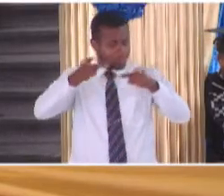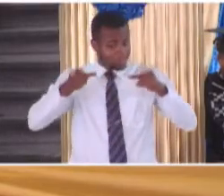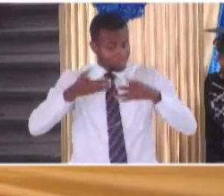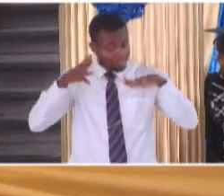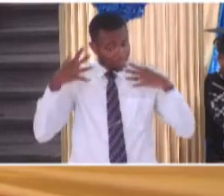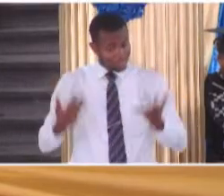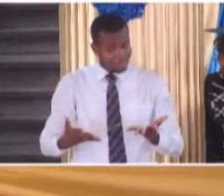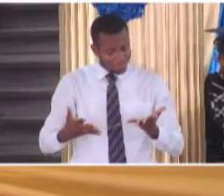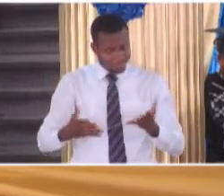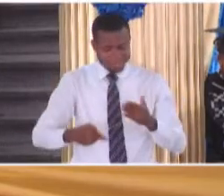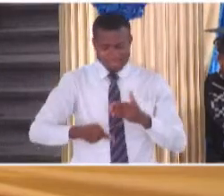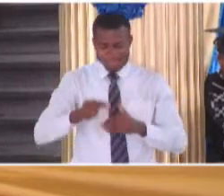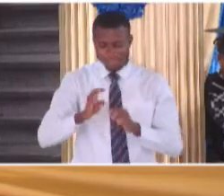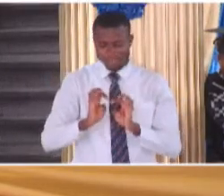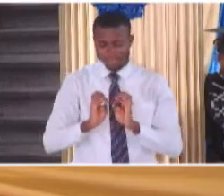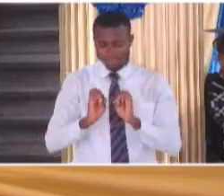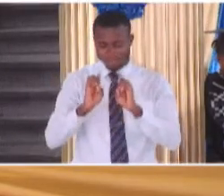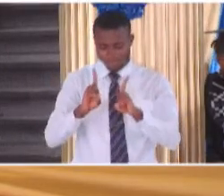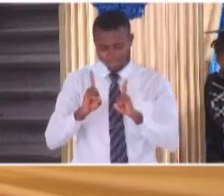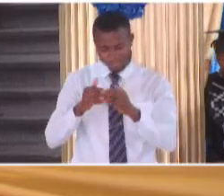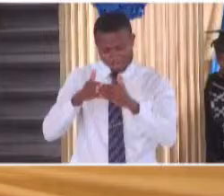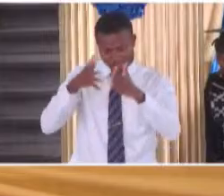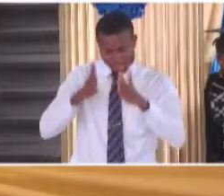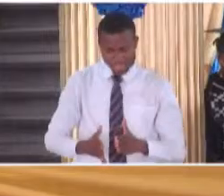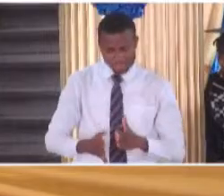in higher education in Africa.